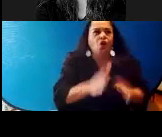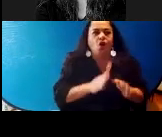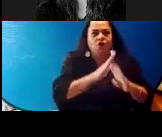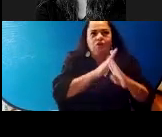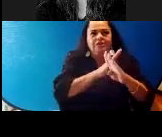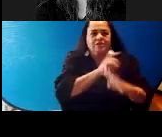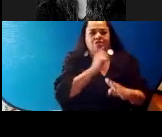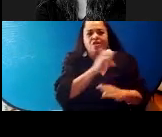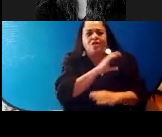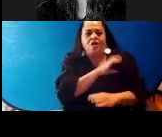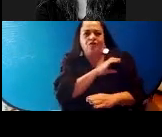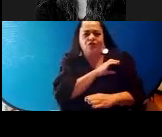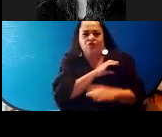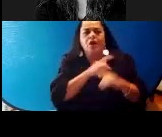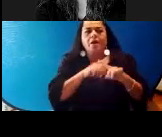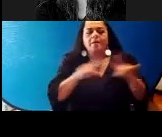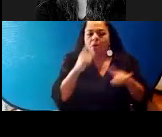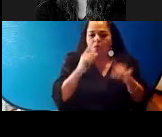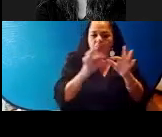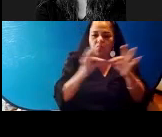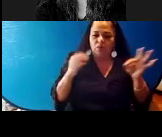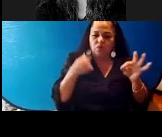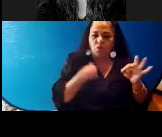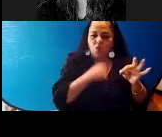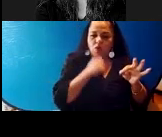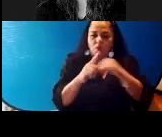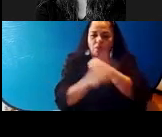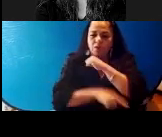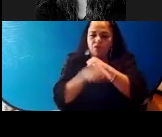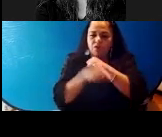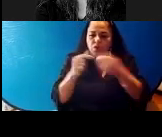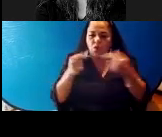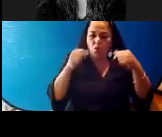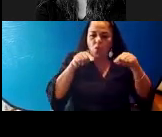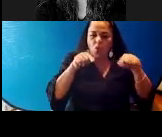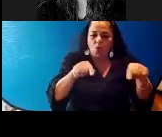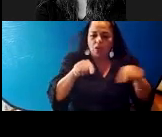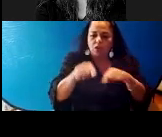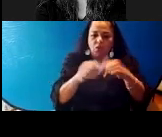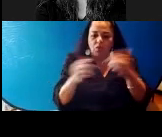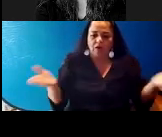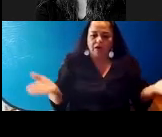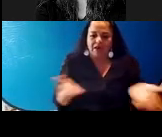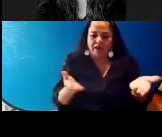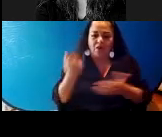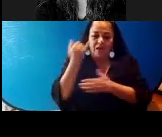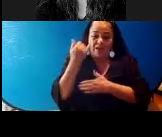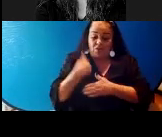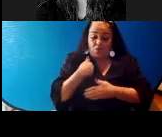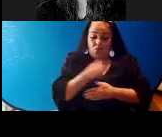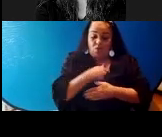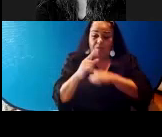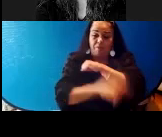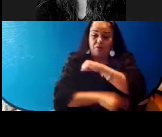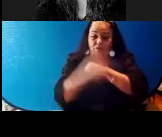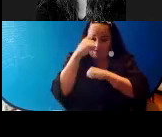officers. But one of the quotes was that we don't punish you while you're here. Being here is the punishment. If we punished you for 10 years, who would